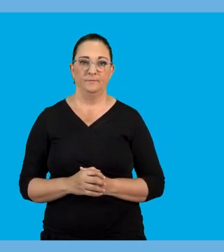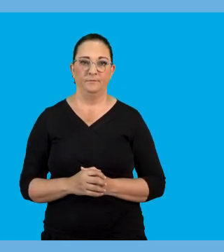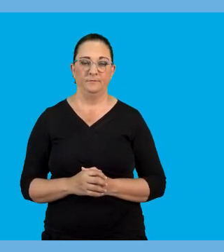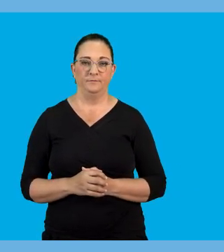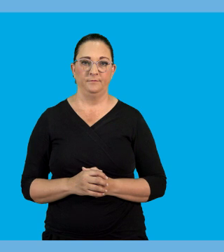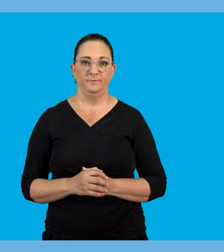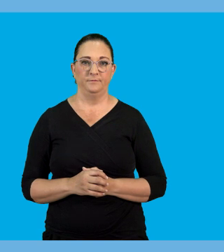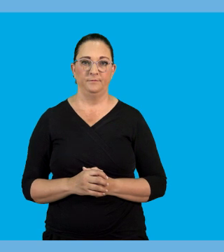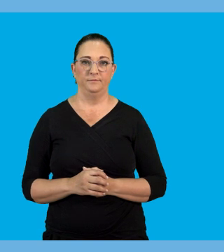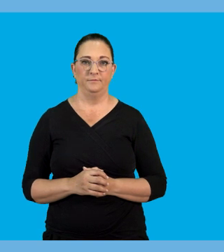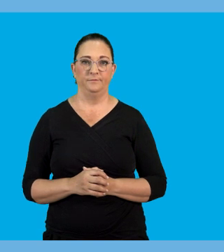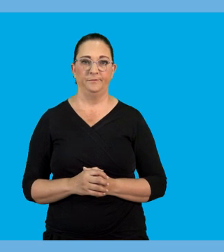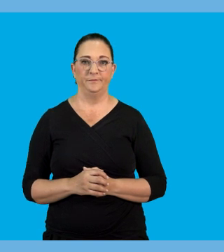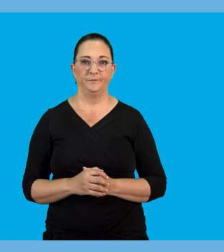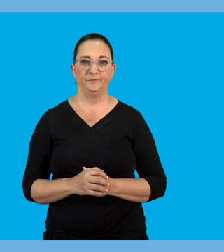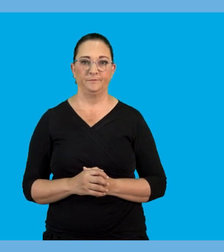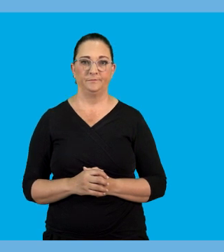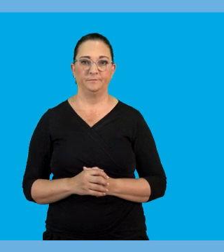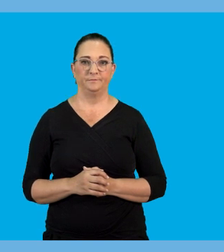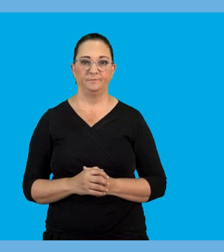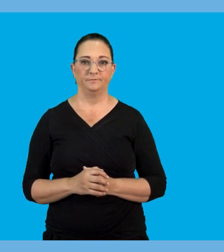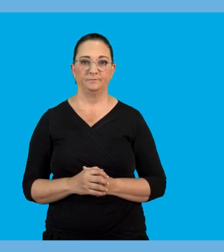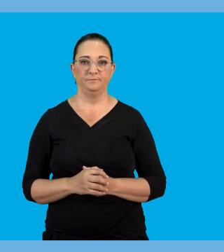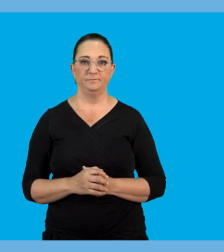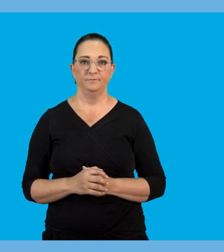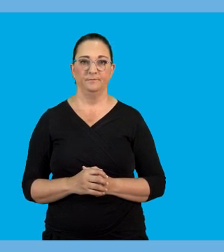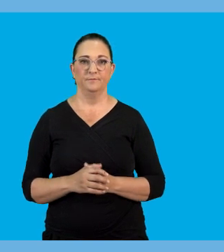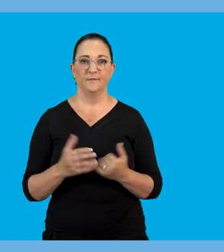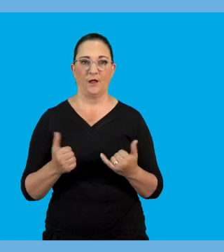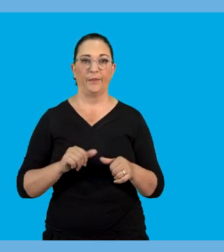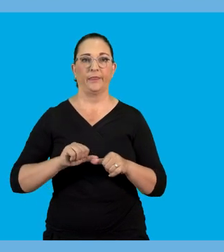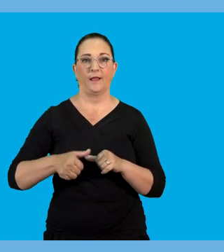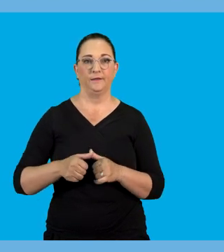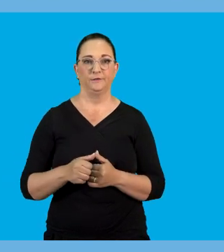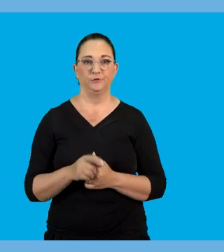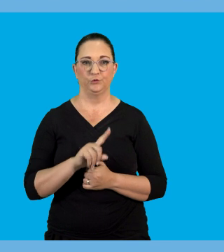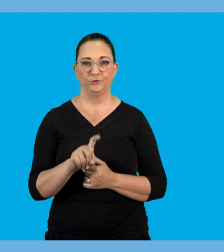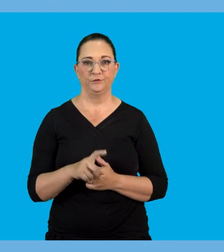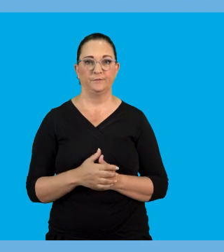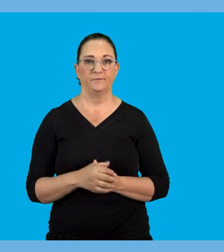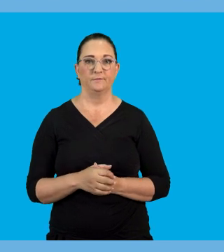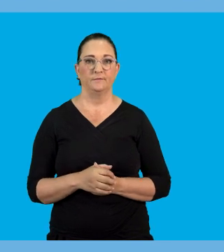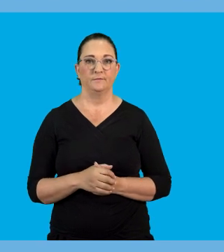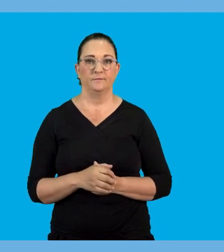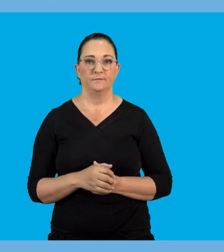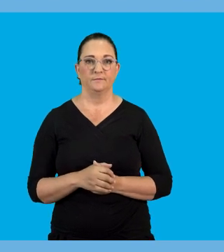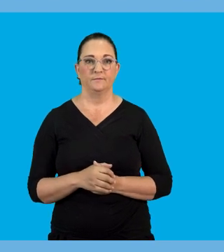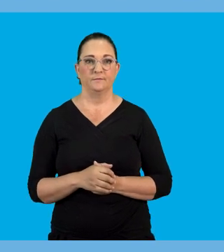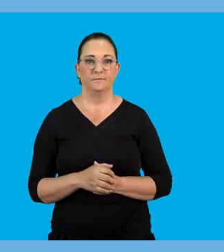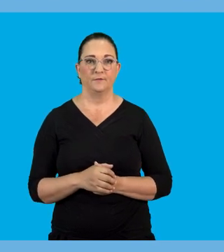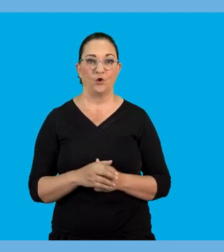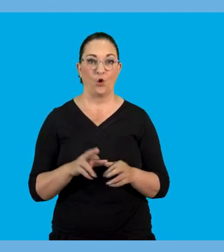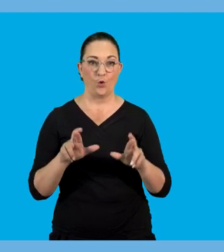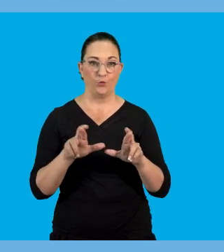and both positive charges will also repel each other. So moving on to the next part of the question.